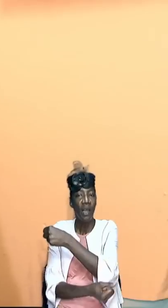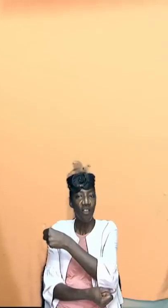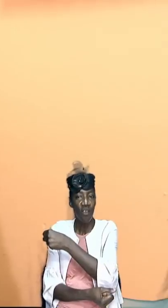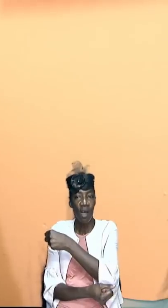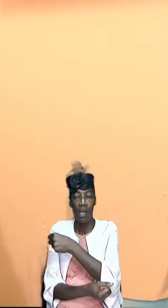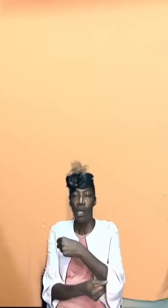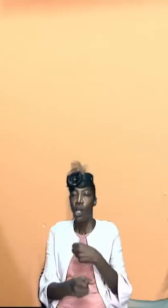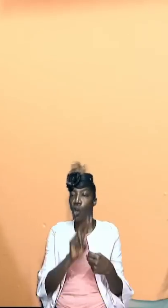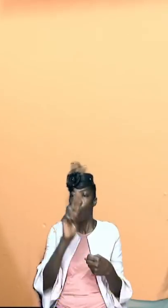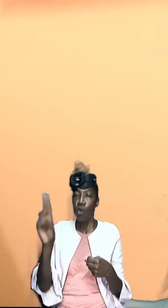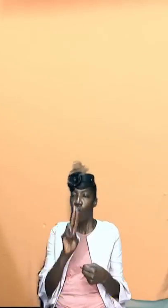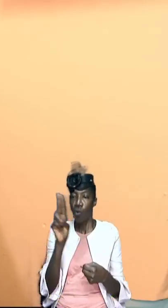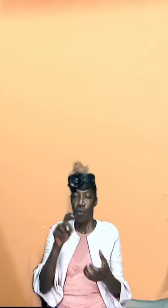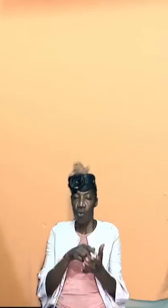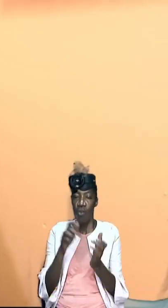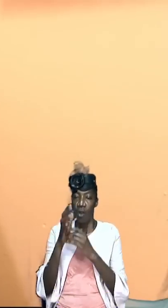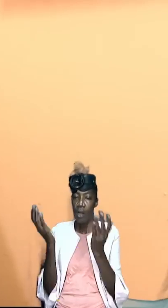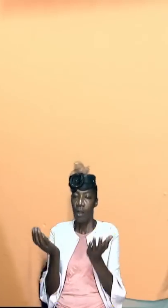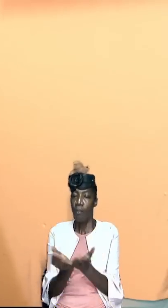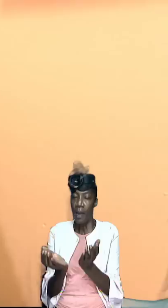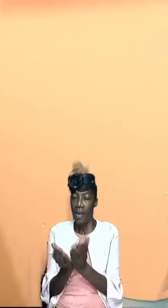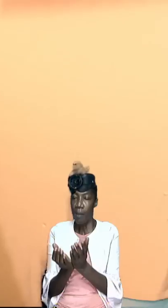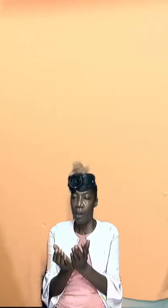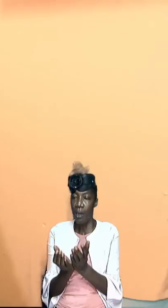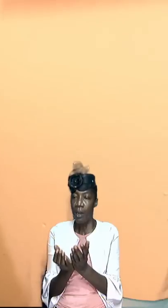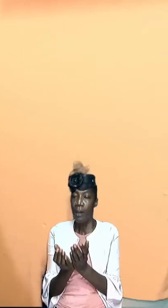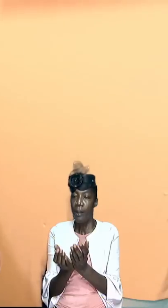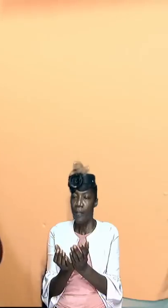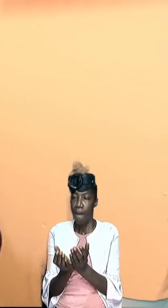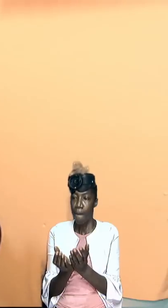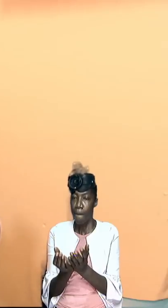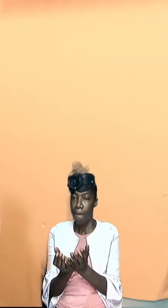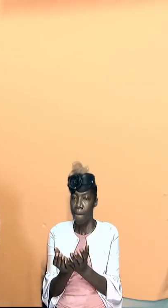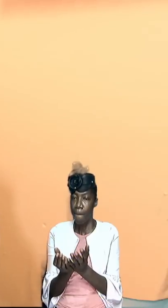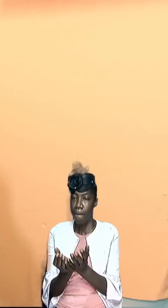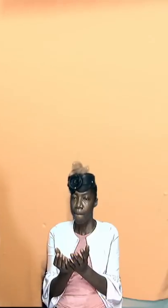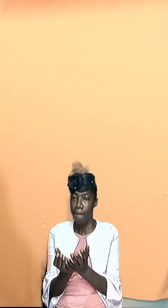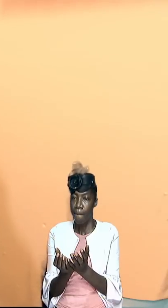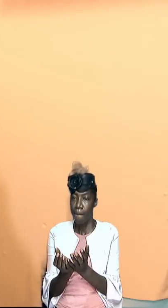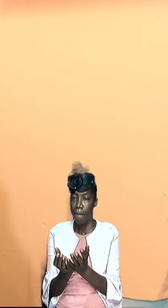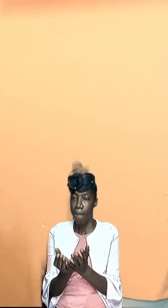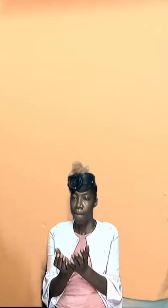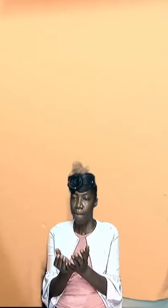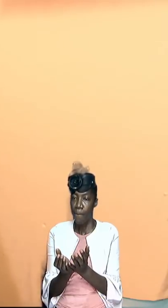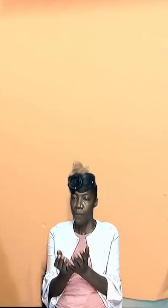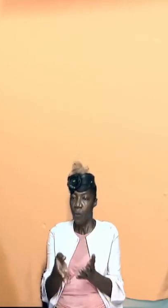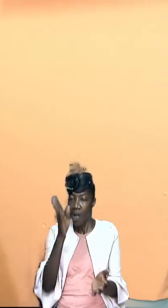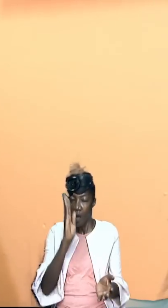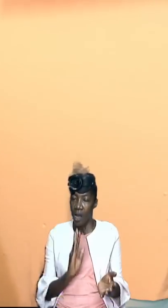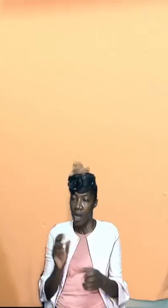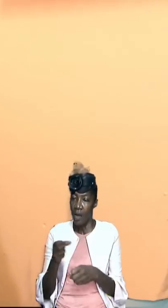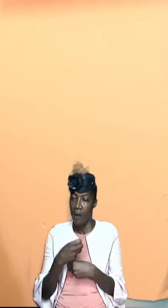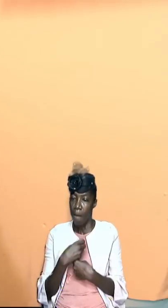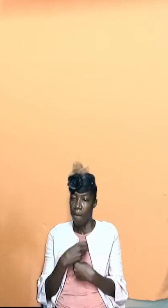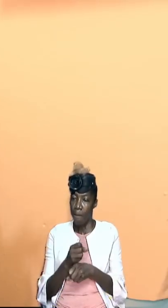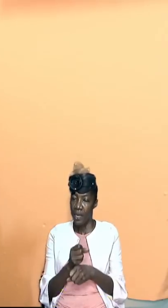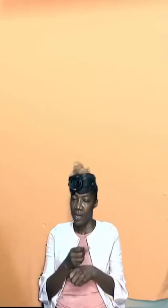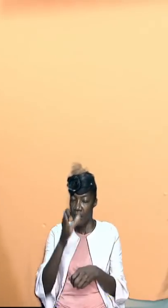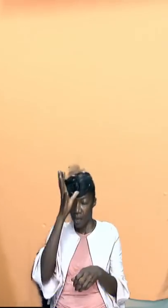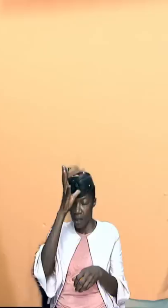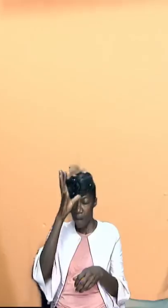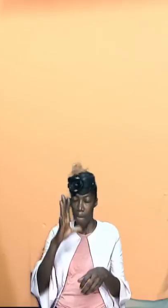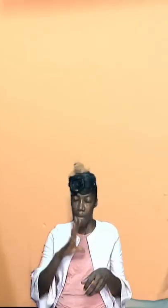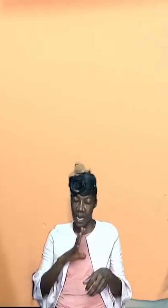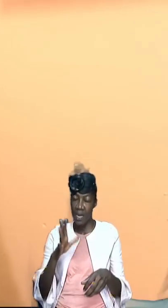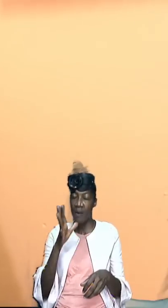use some scriptures to establish the fundamentals that God made man